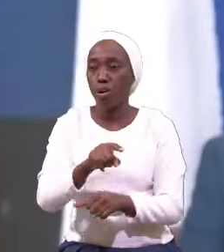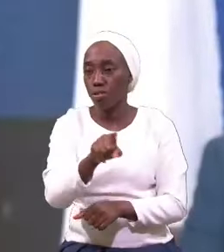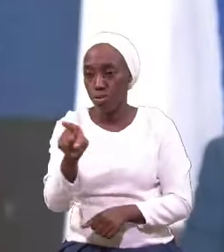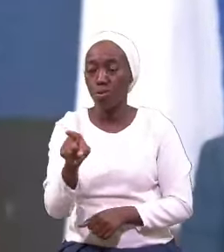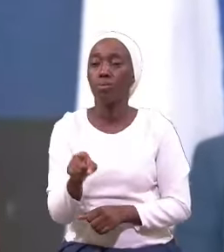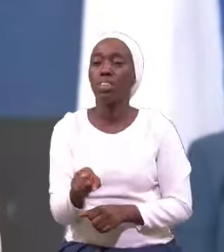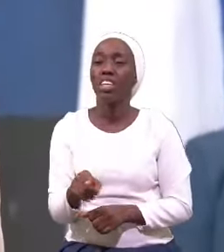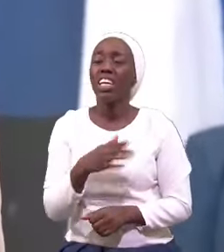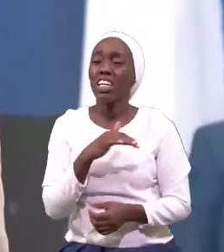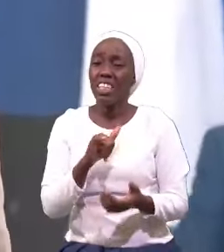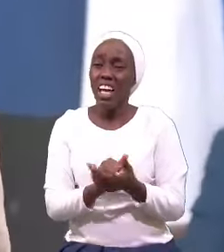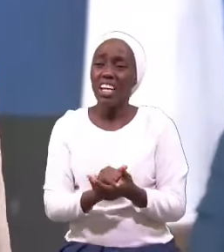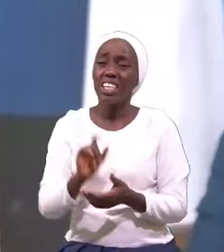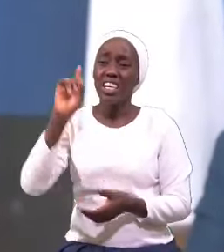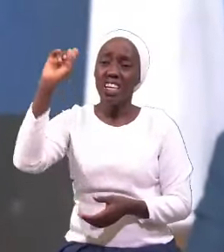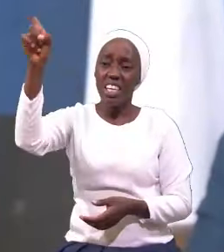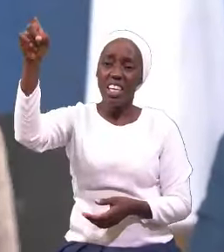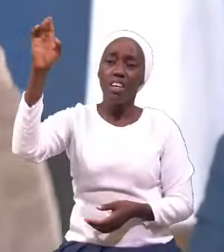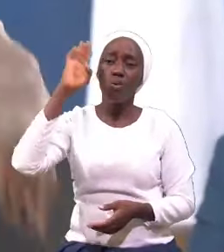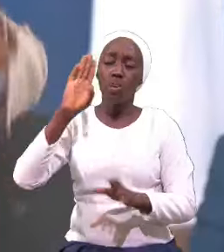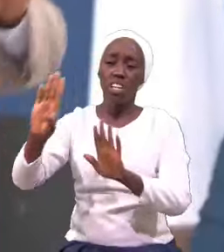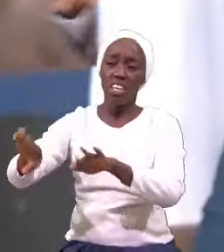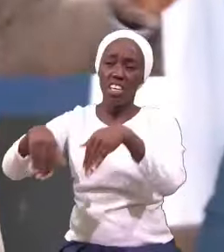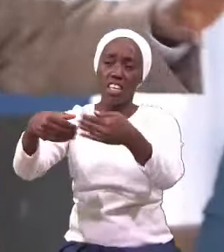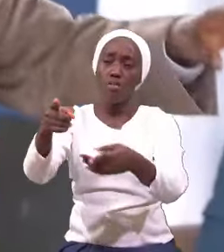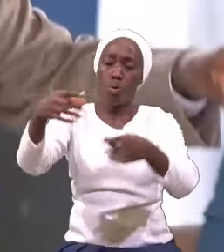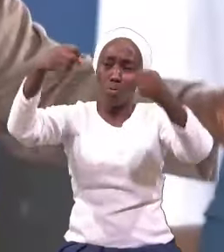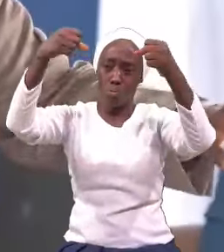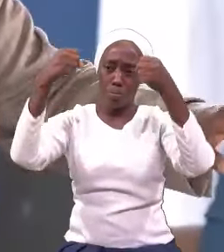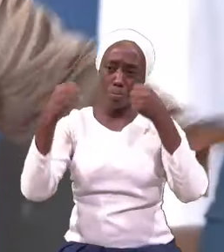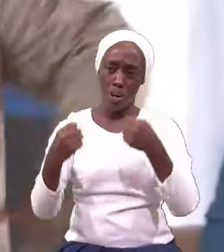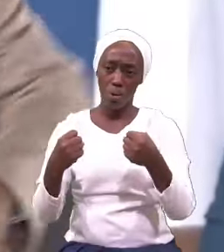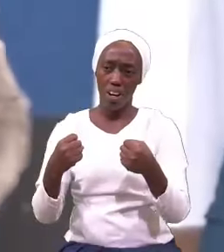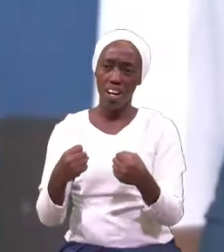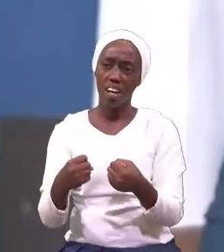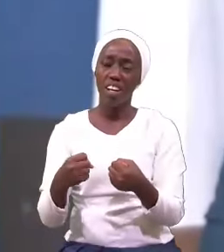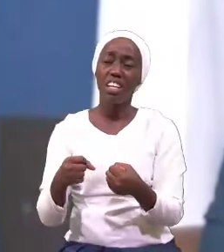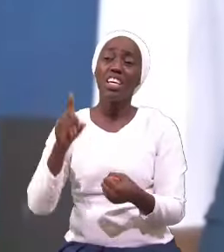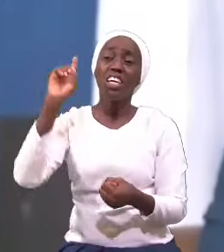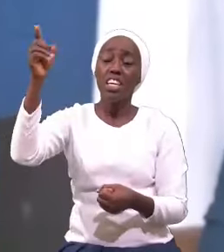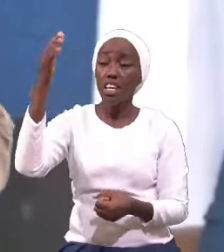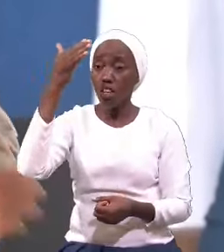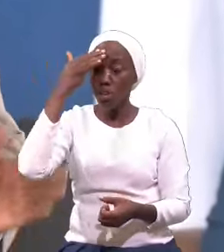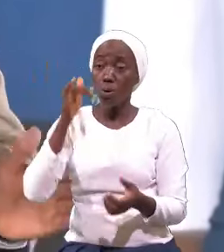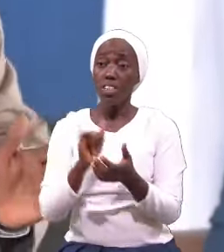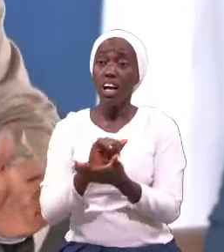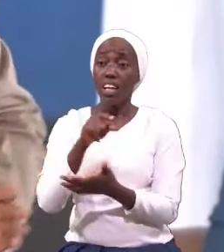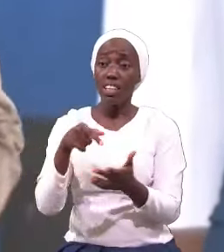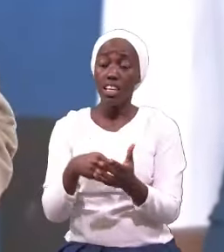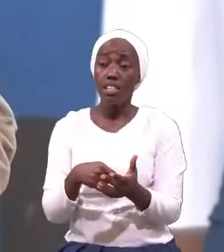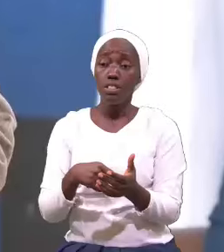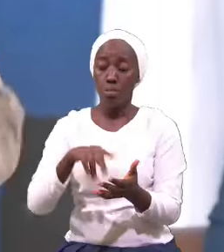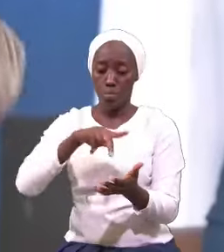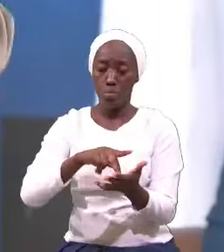That he will give you power. He knew that this program will be at